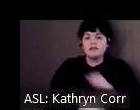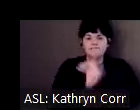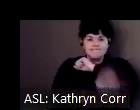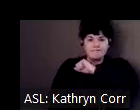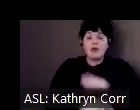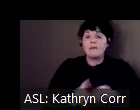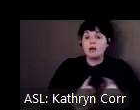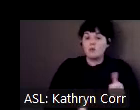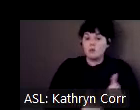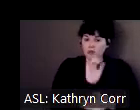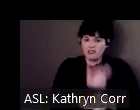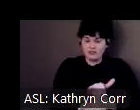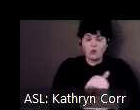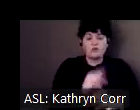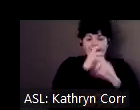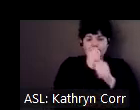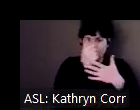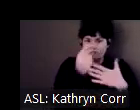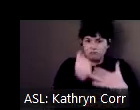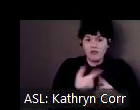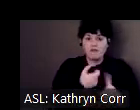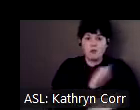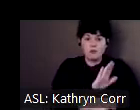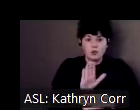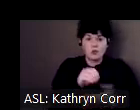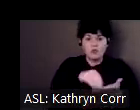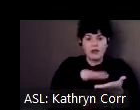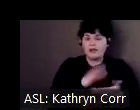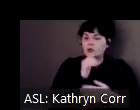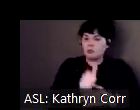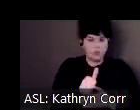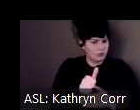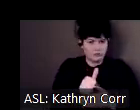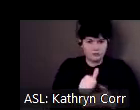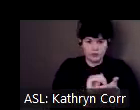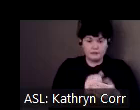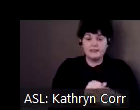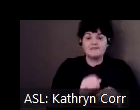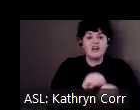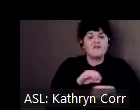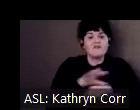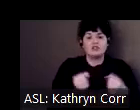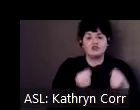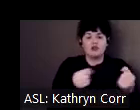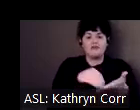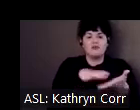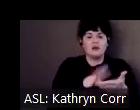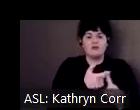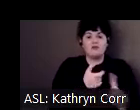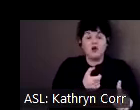record does not affect your driving record with the Secretary of State. So those things like traffic